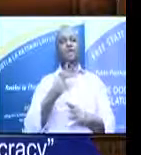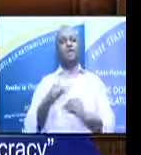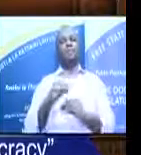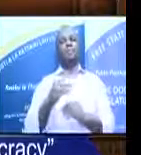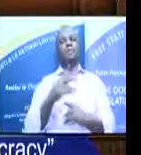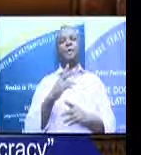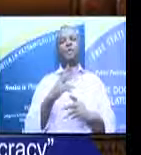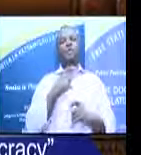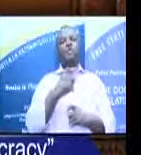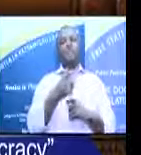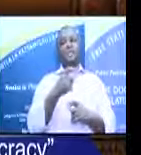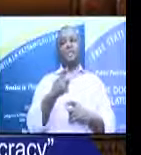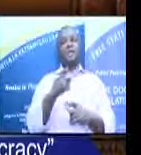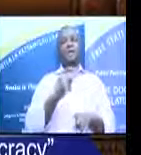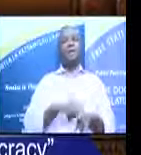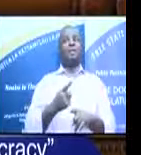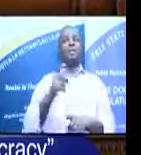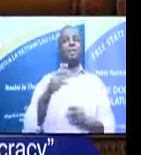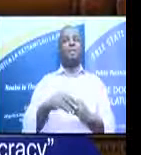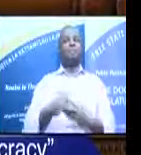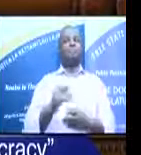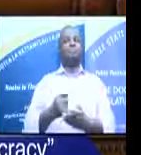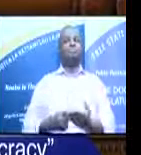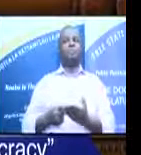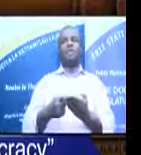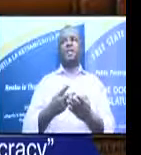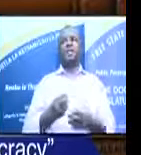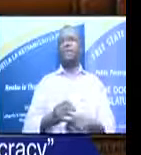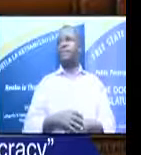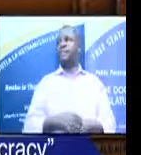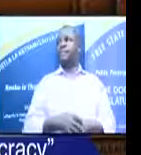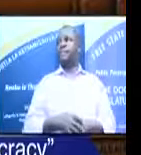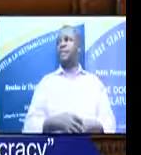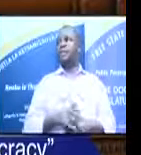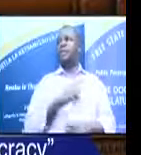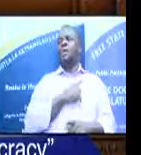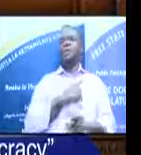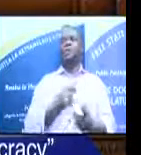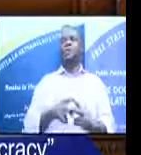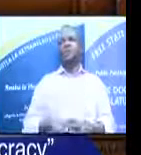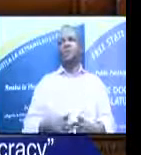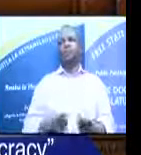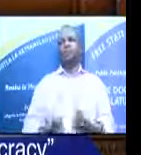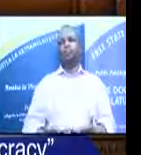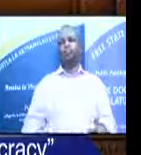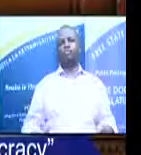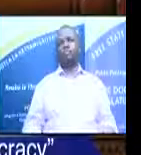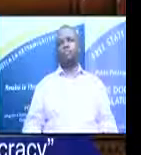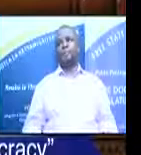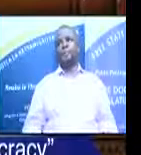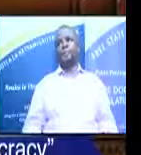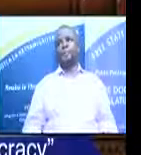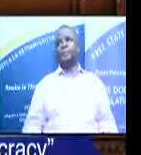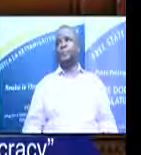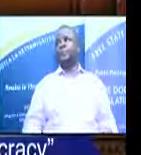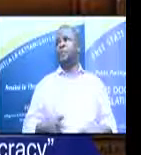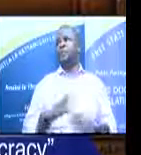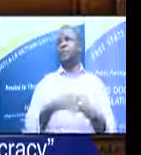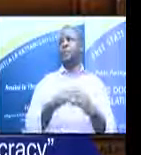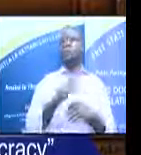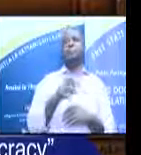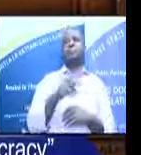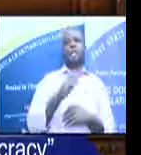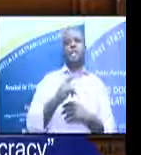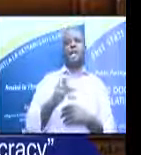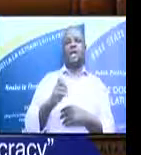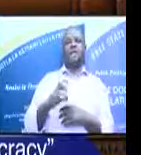making comments while the member is on the podium. Why is it difficult to do that? Honorable Jangerson.